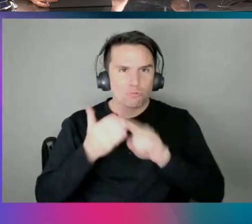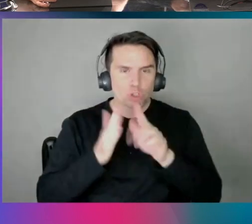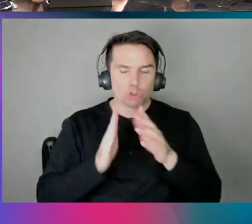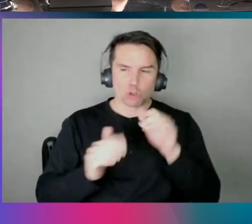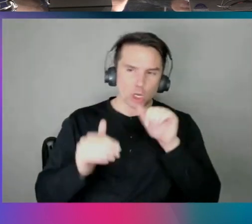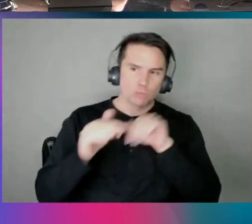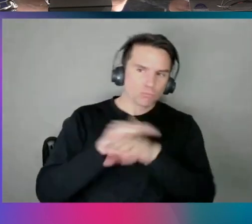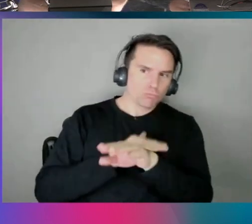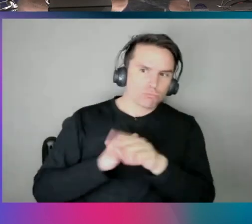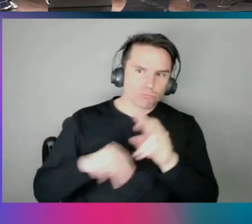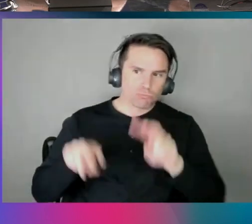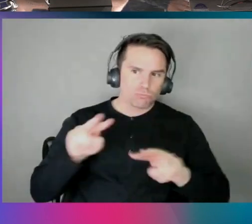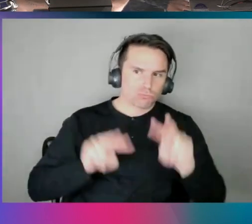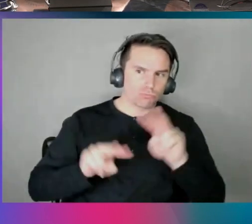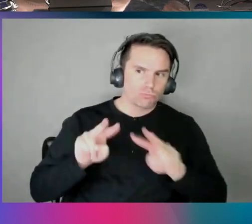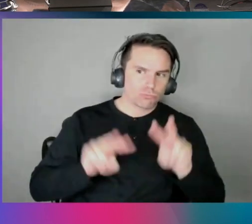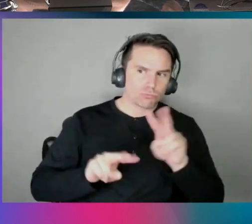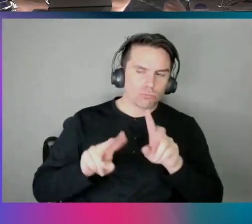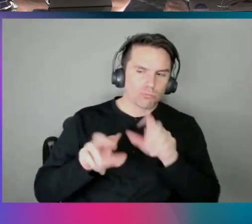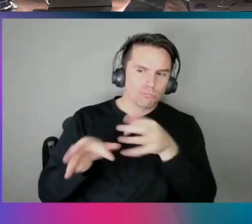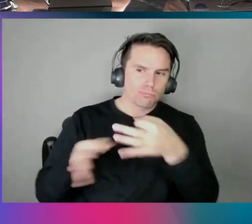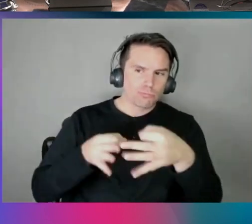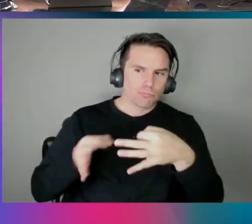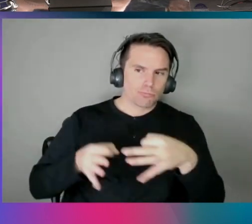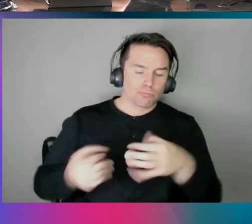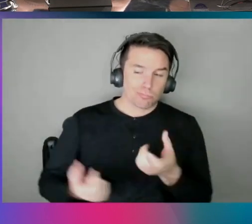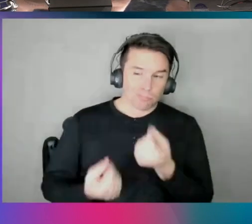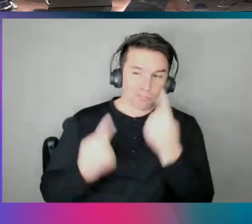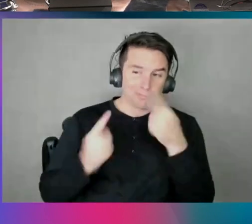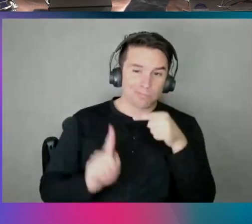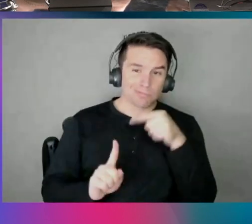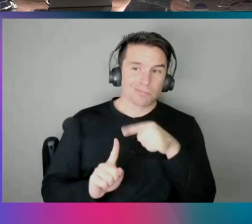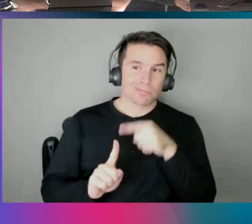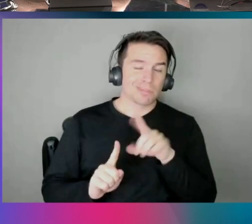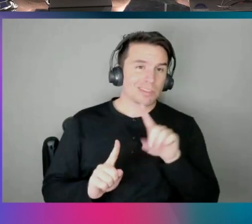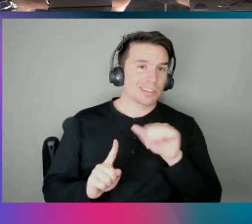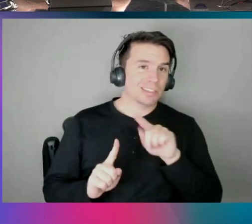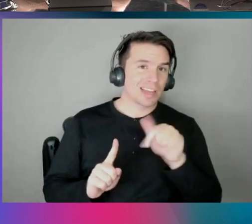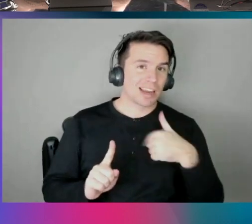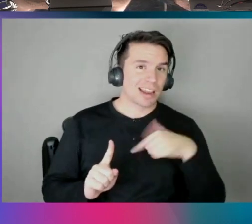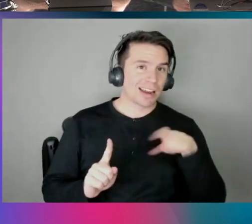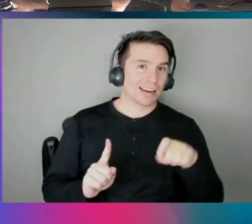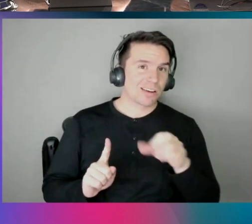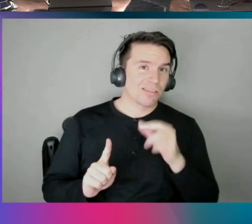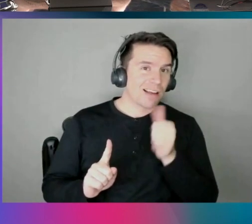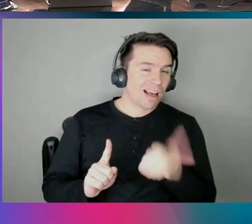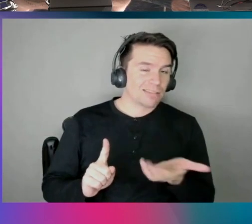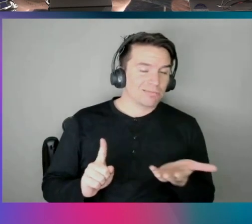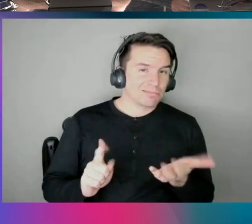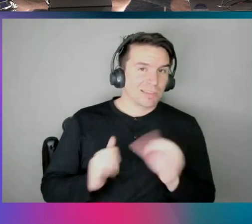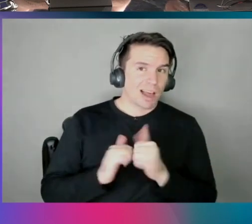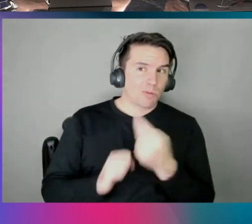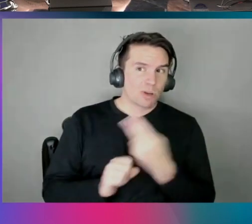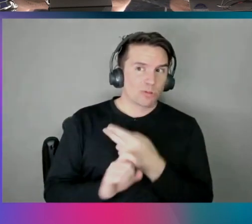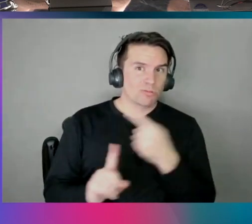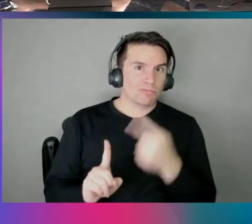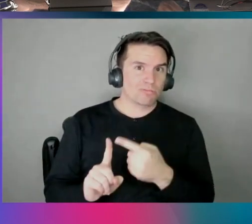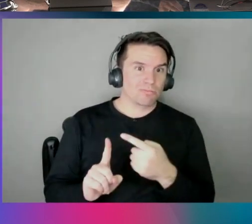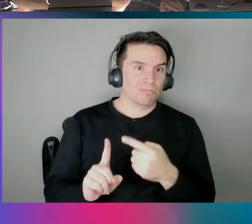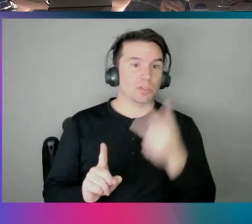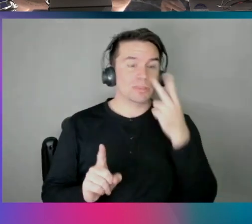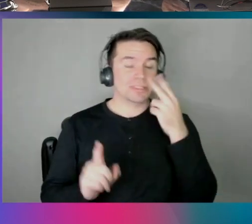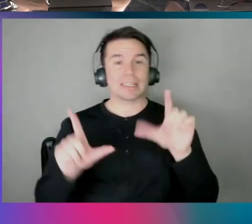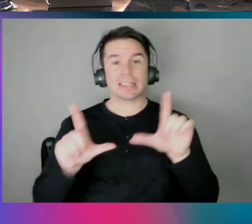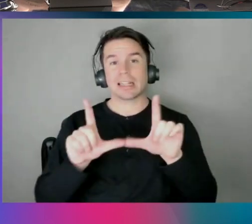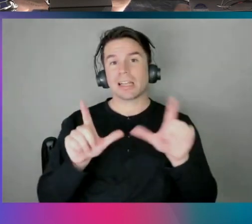looking through the description to understand if this is what they need or if, and how to use the data. As you can see, the license is open, so there's really